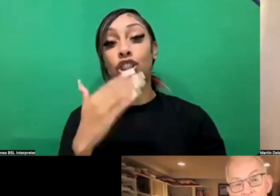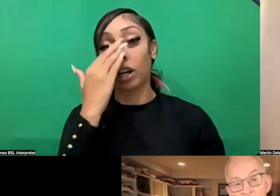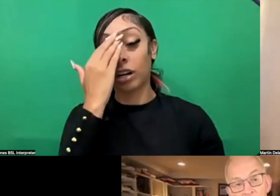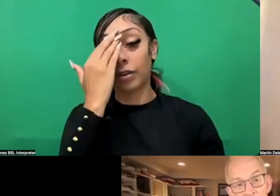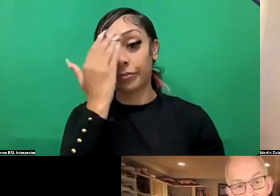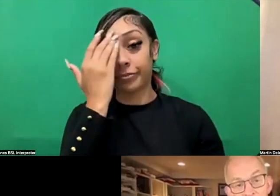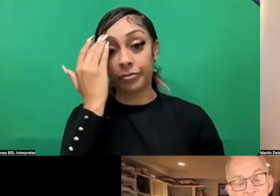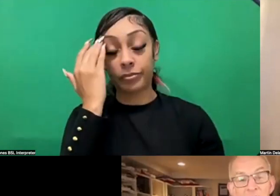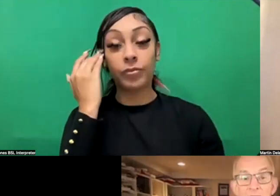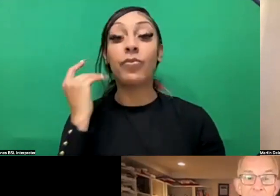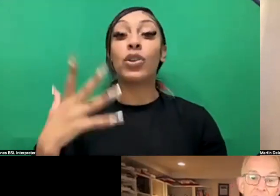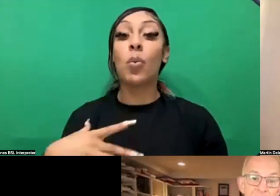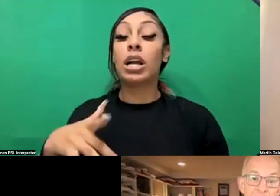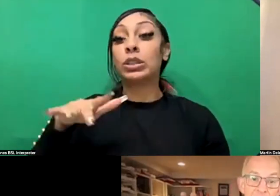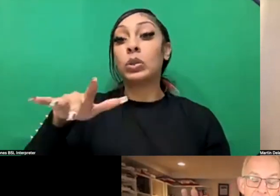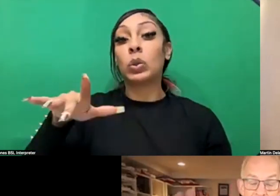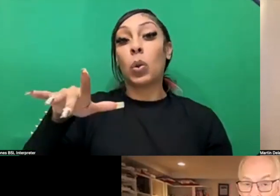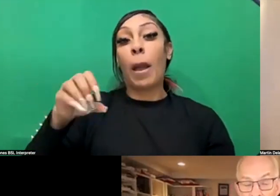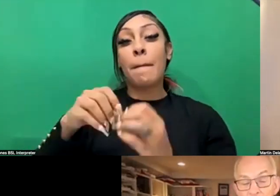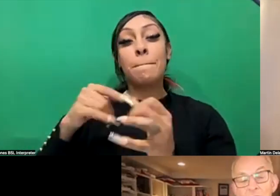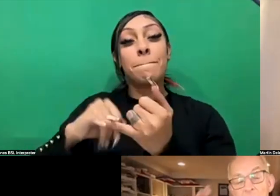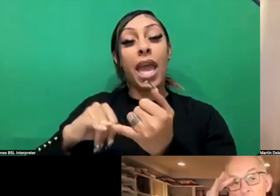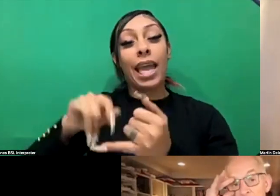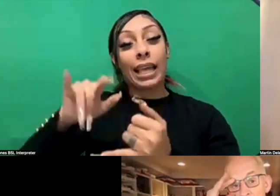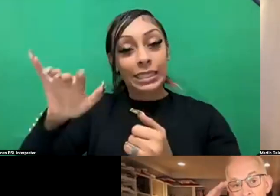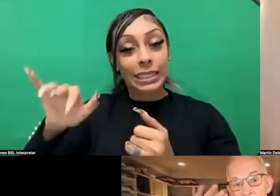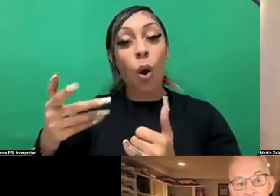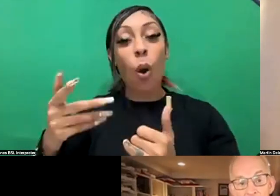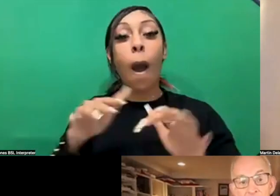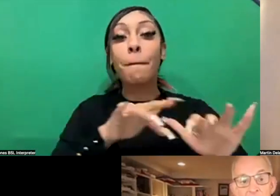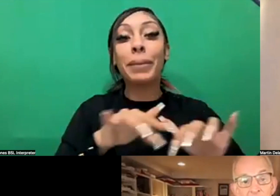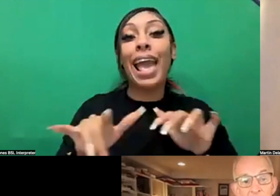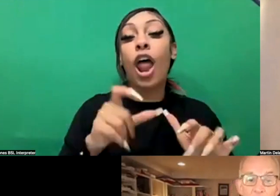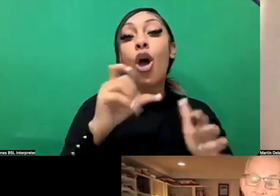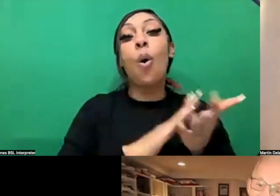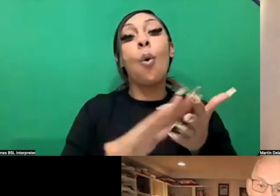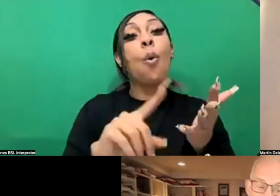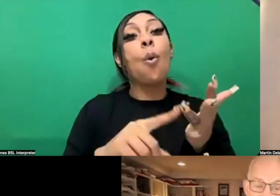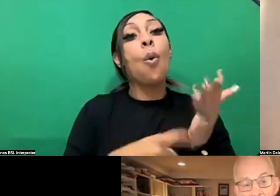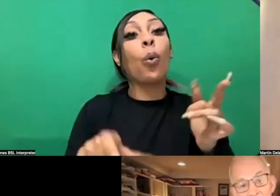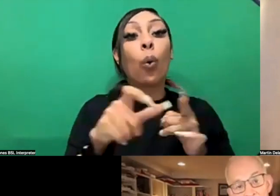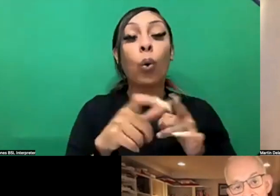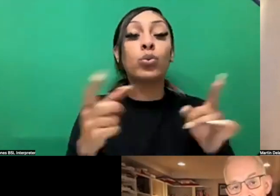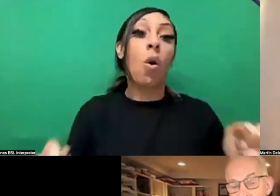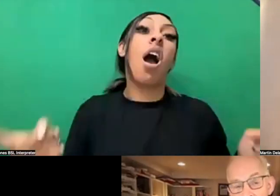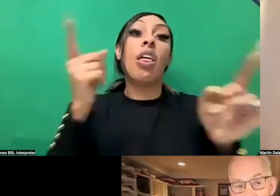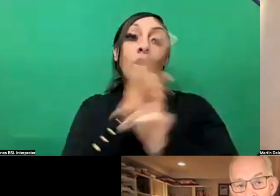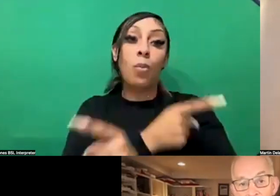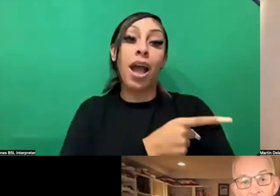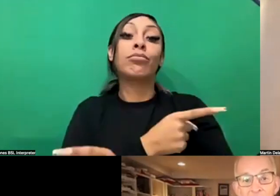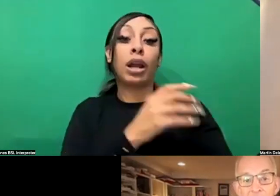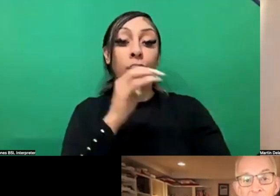example, you want to play the bass in the left hand and piano chords on the right hand, or piano chords on the left and a